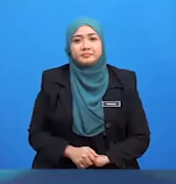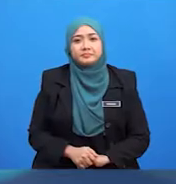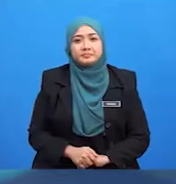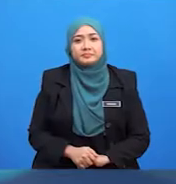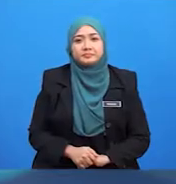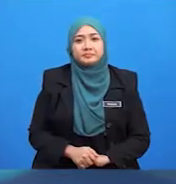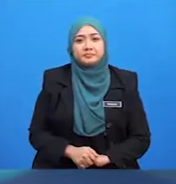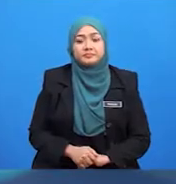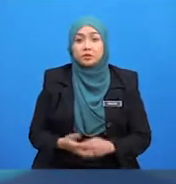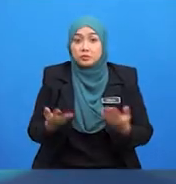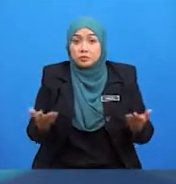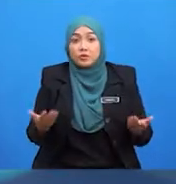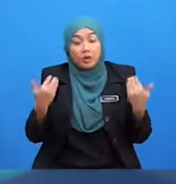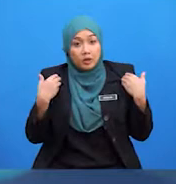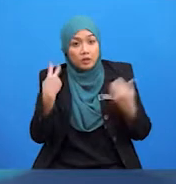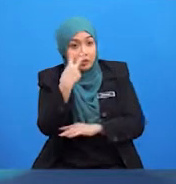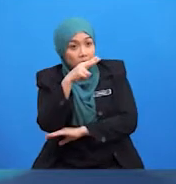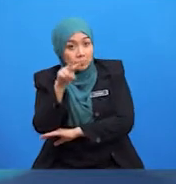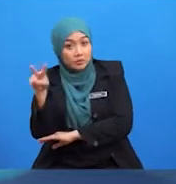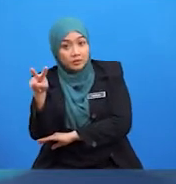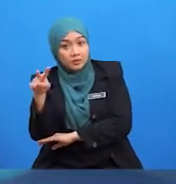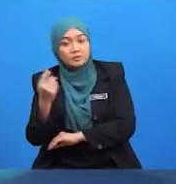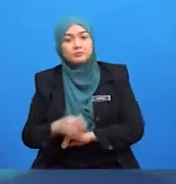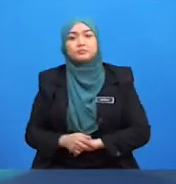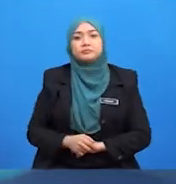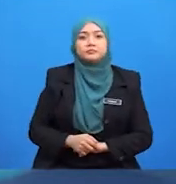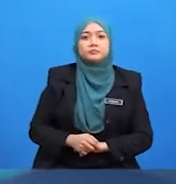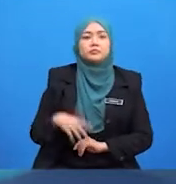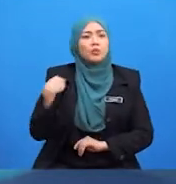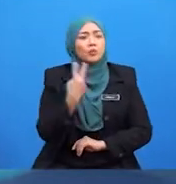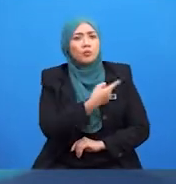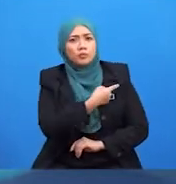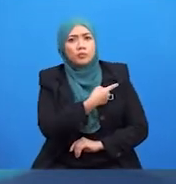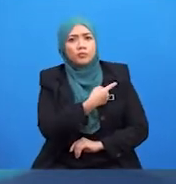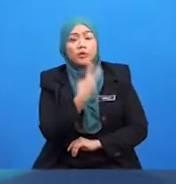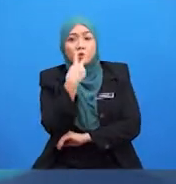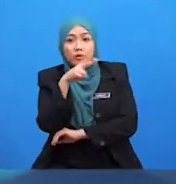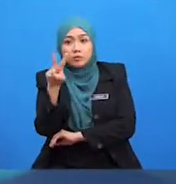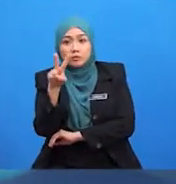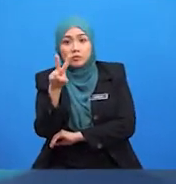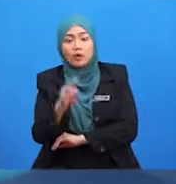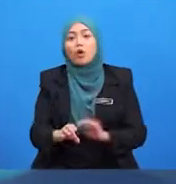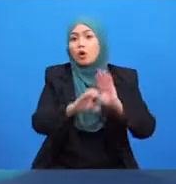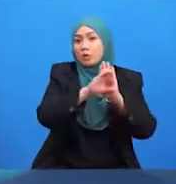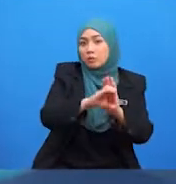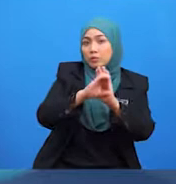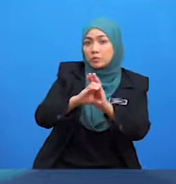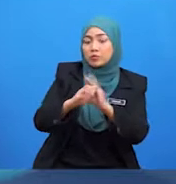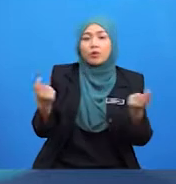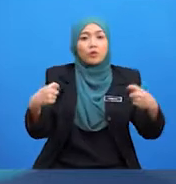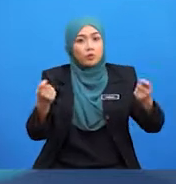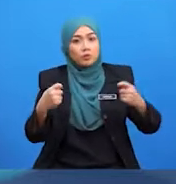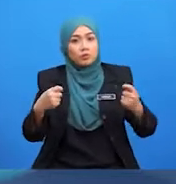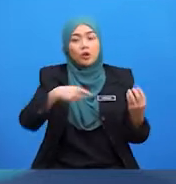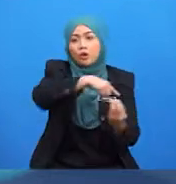So, have you seen any of this? We have seen the examples of transportations around